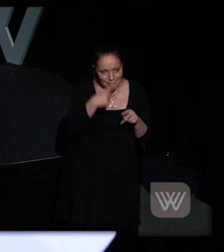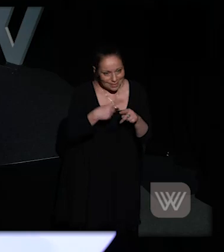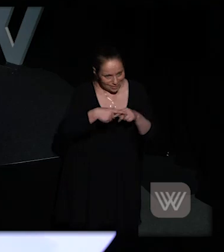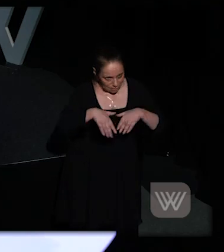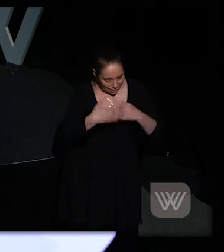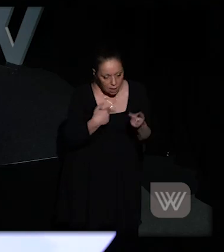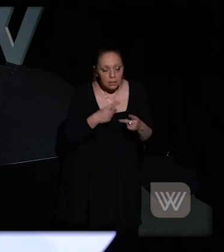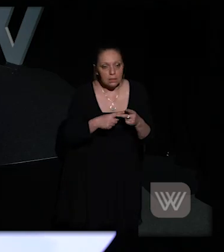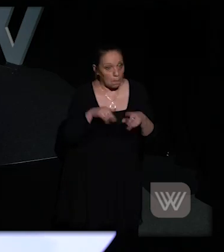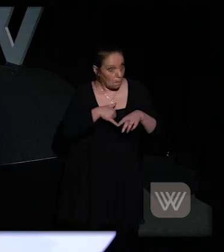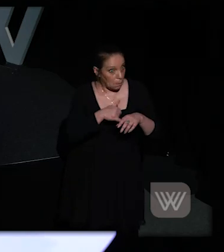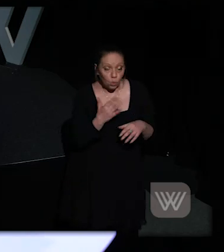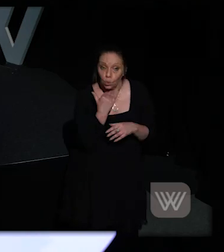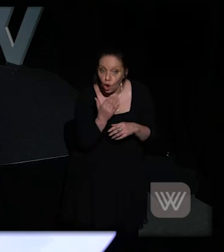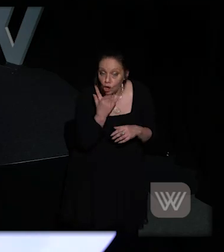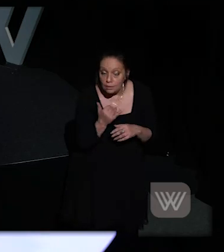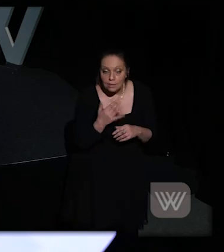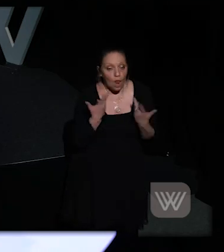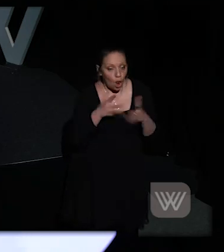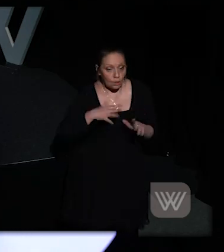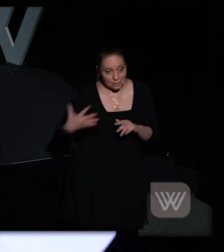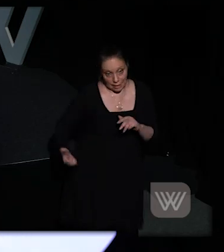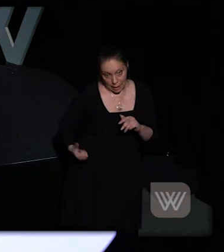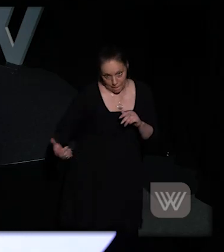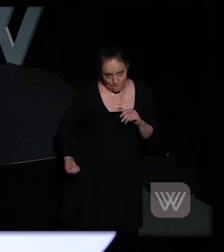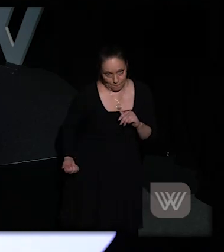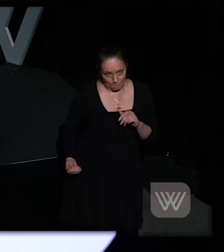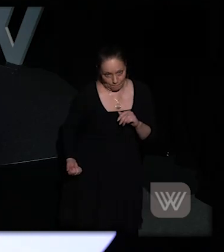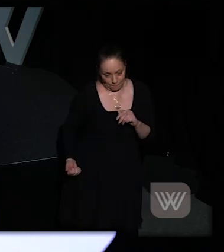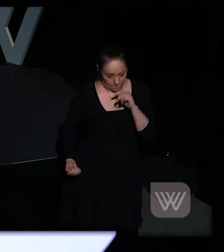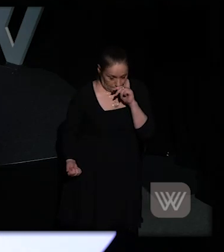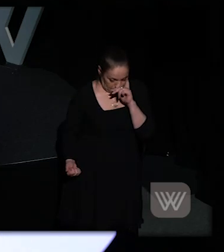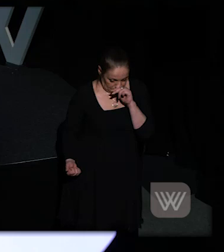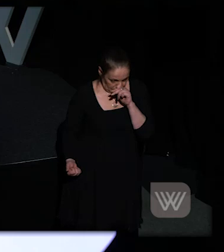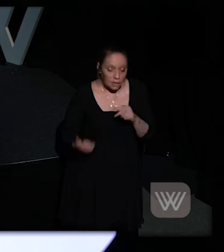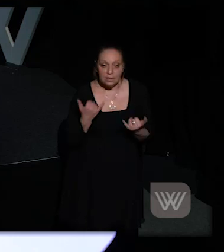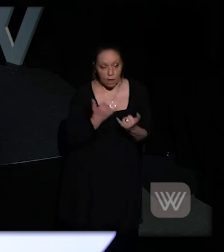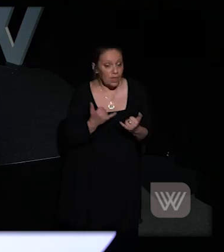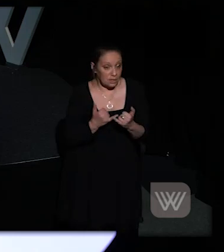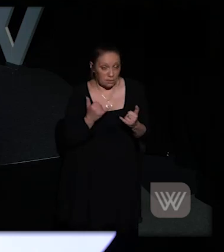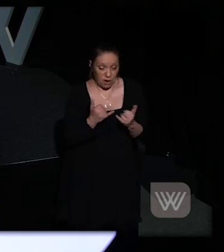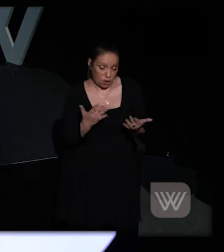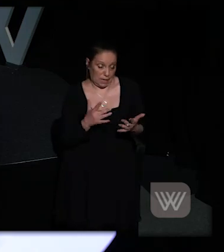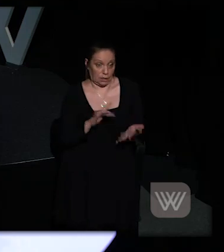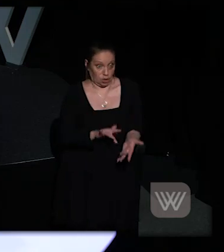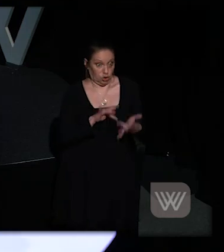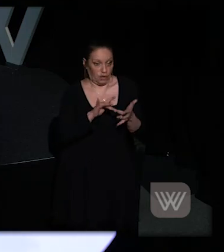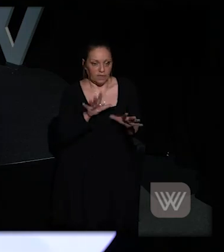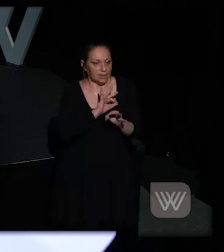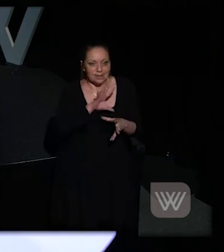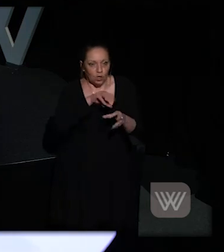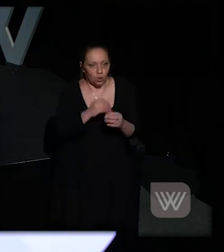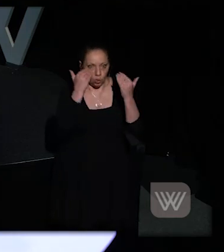so sick days, medical costs, and lost income. So that's only two things. So that's very, very conservative. So it doesn't take into account court